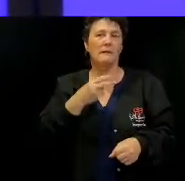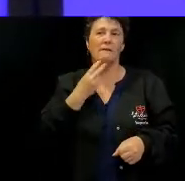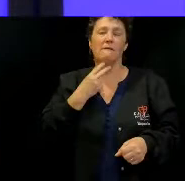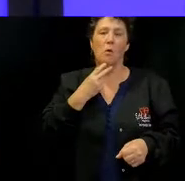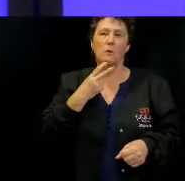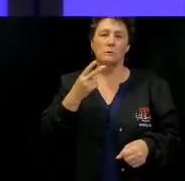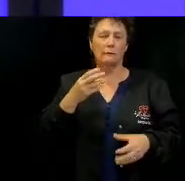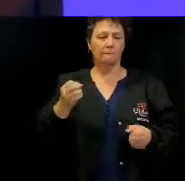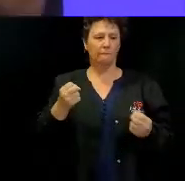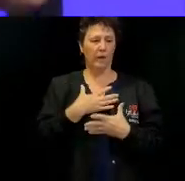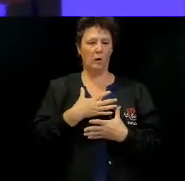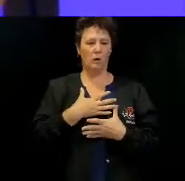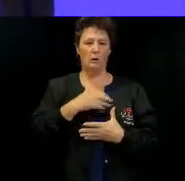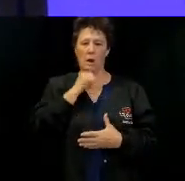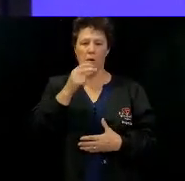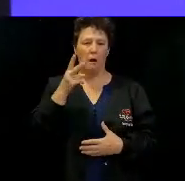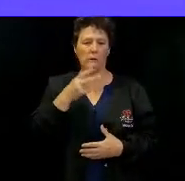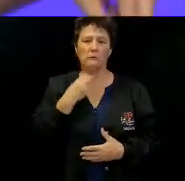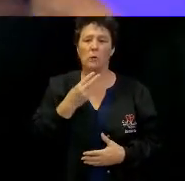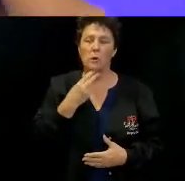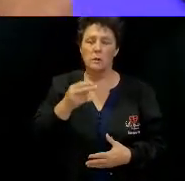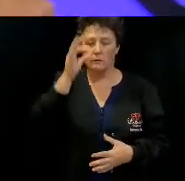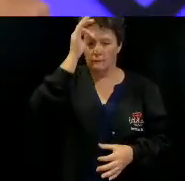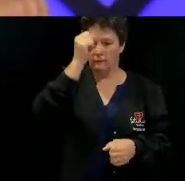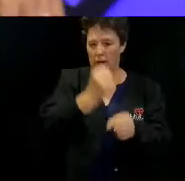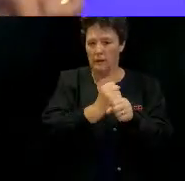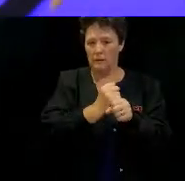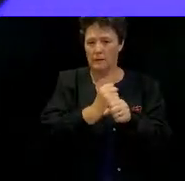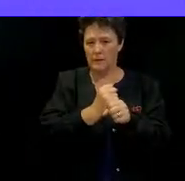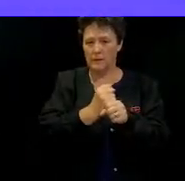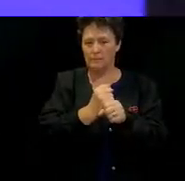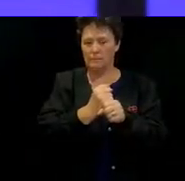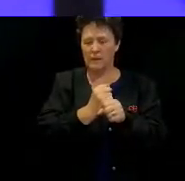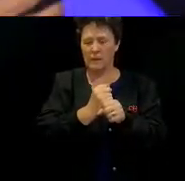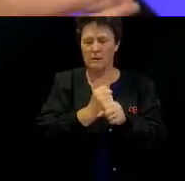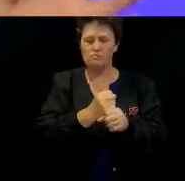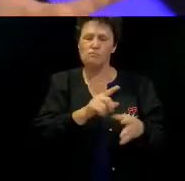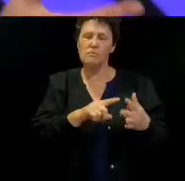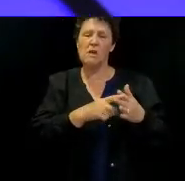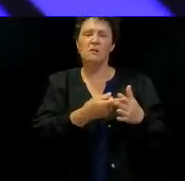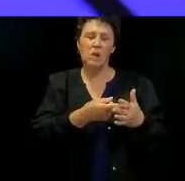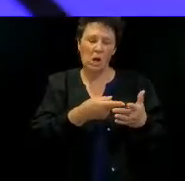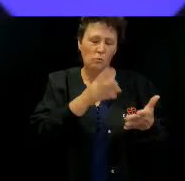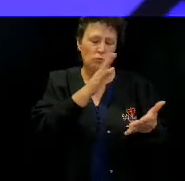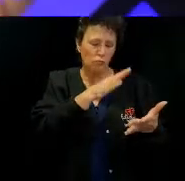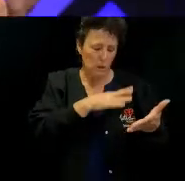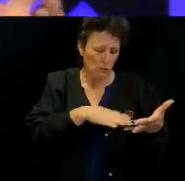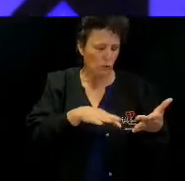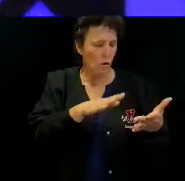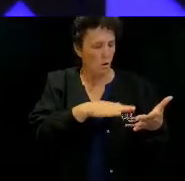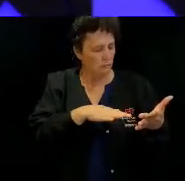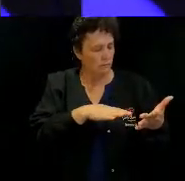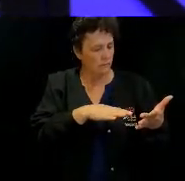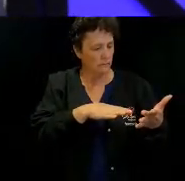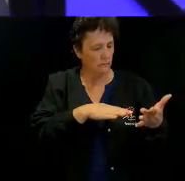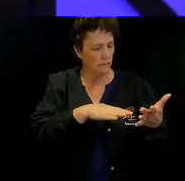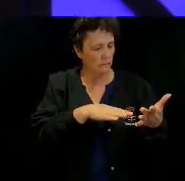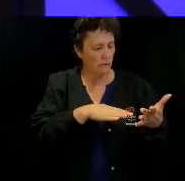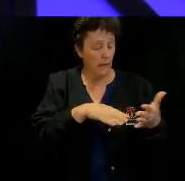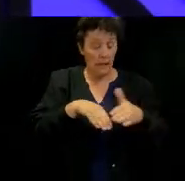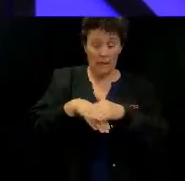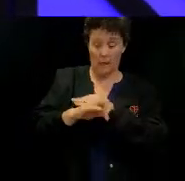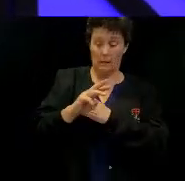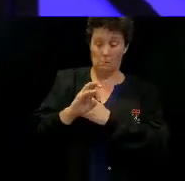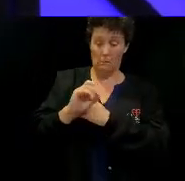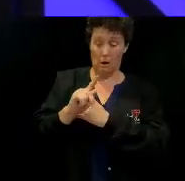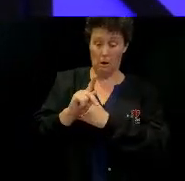faith? You know, I started doing a little research here, and it was in Mark 4, it's the same instance of this, or same